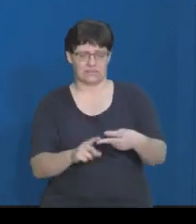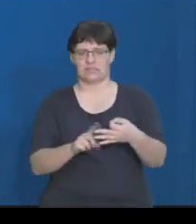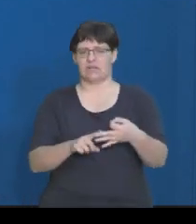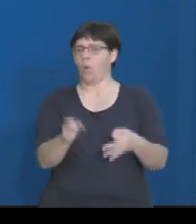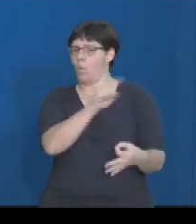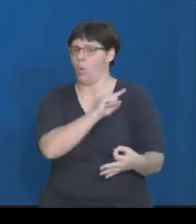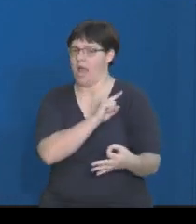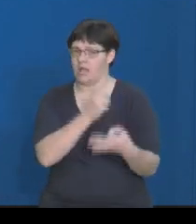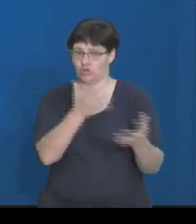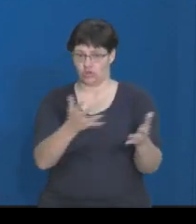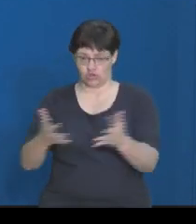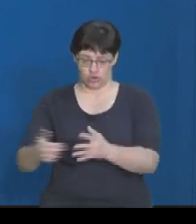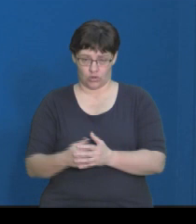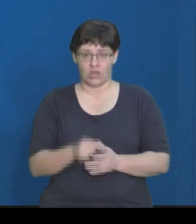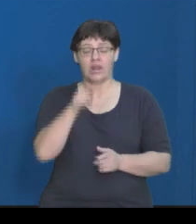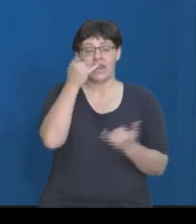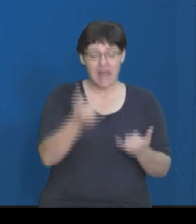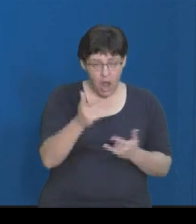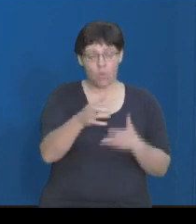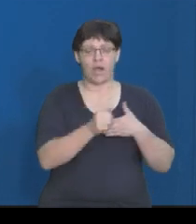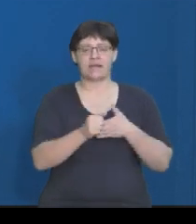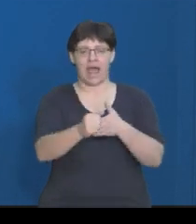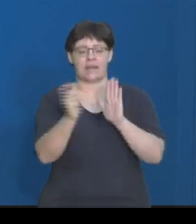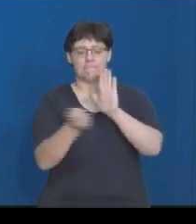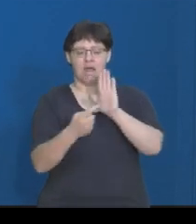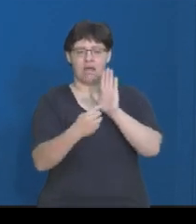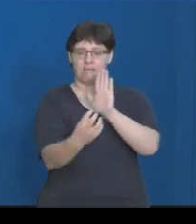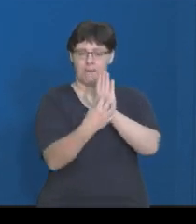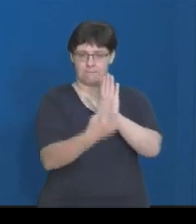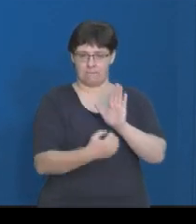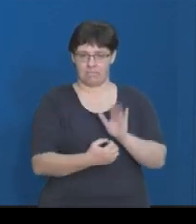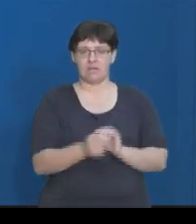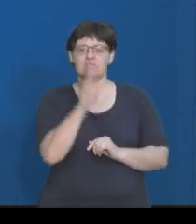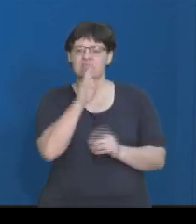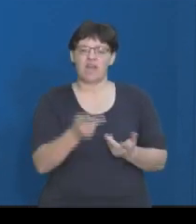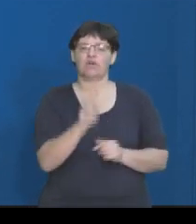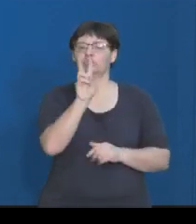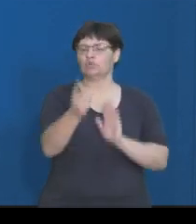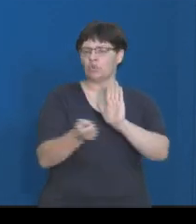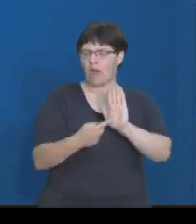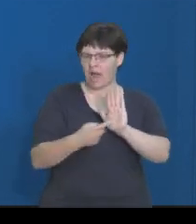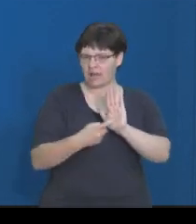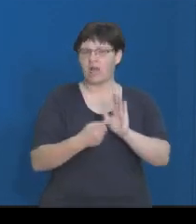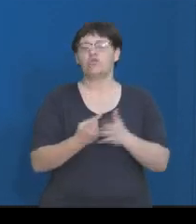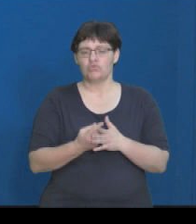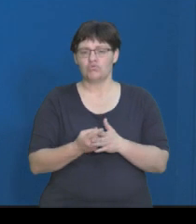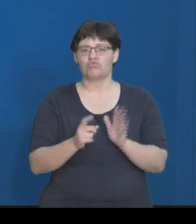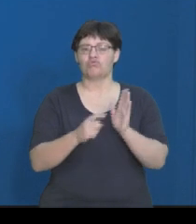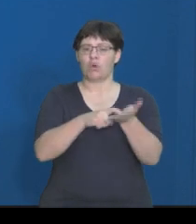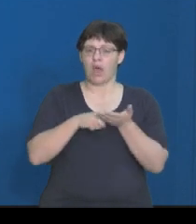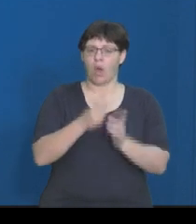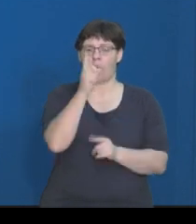your why questions. You need to be guided by the mark allocation, right? E.g., for a 2-mark question, you only require